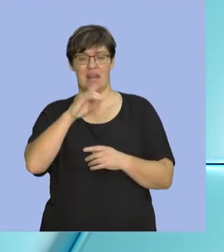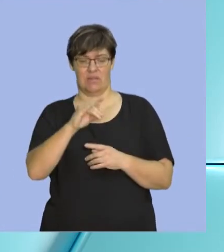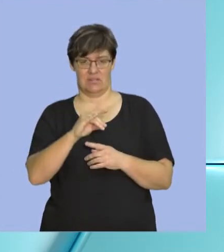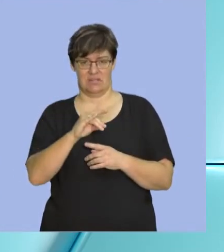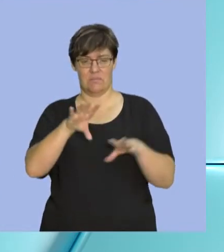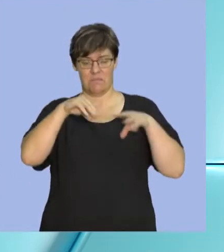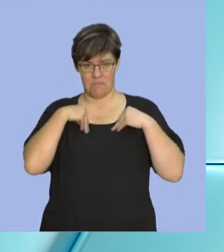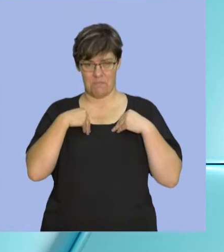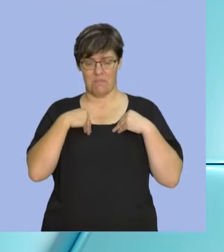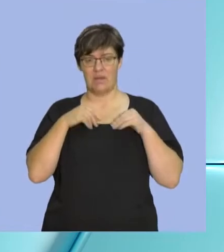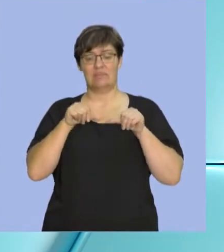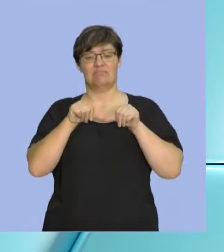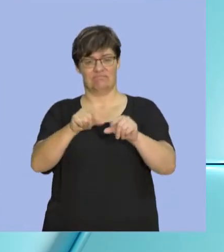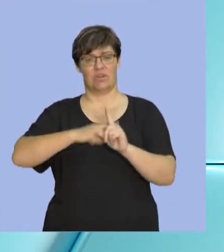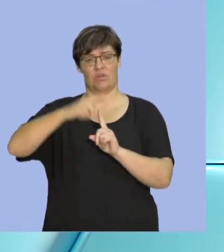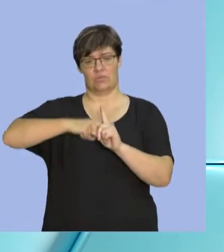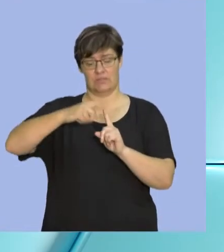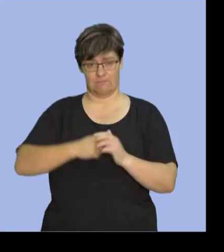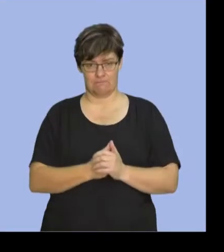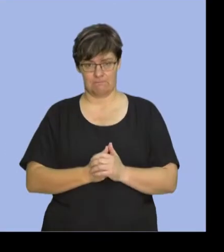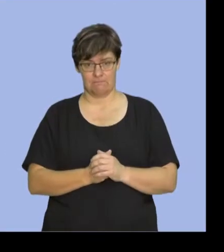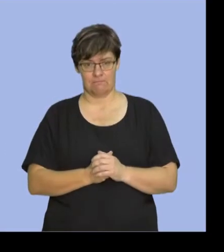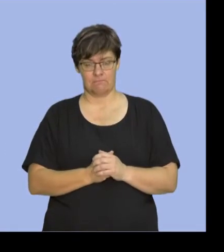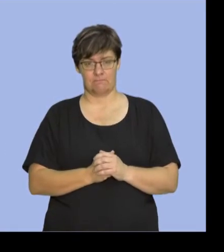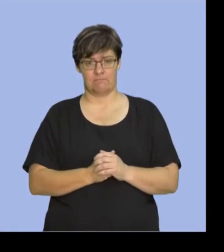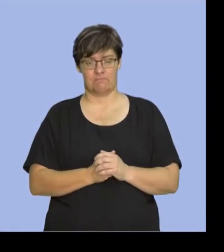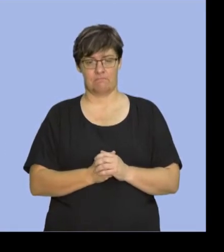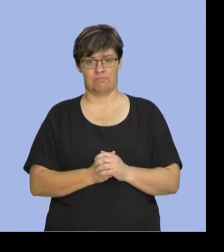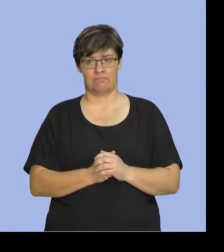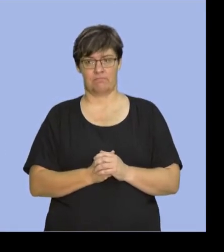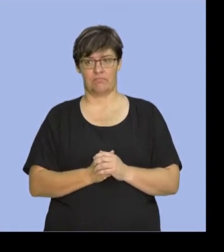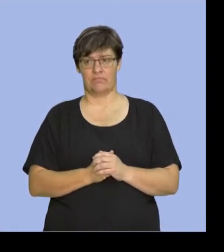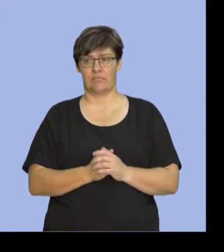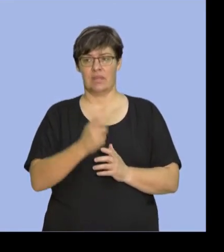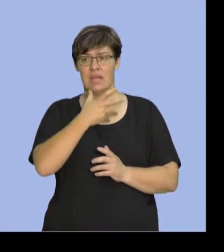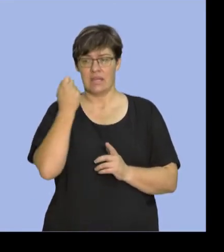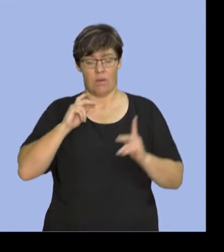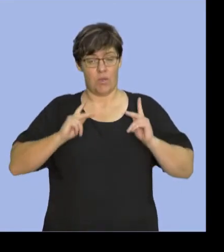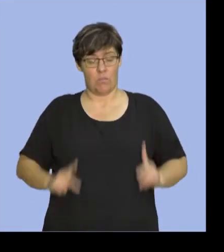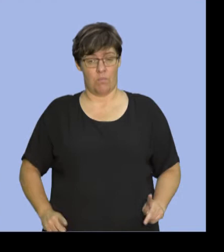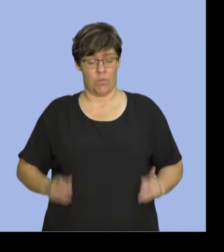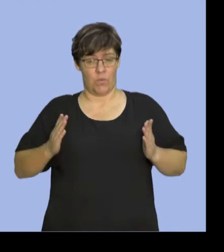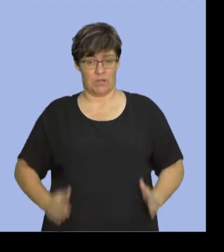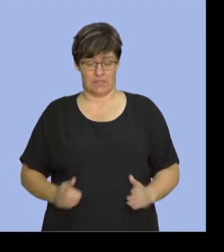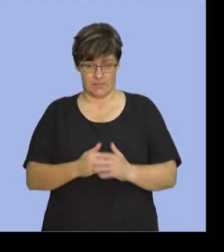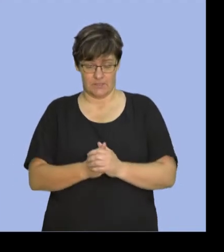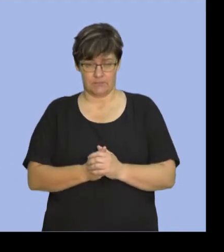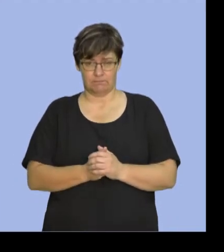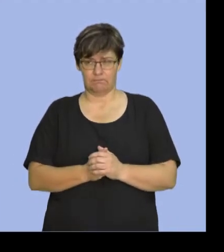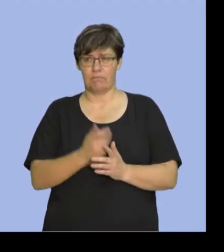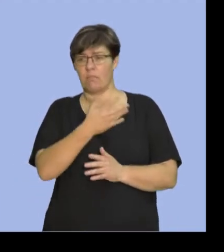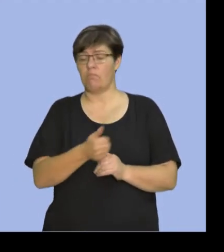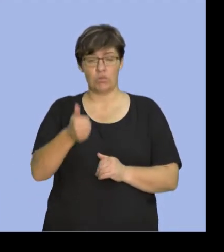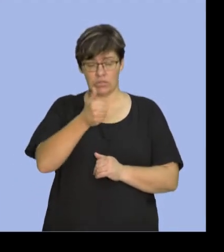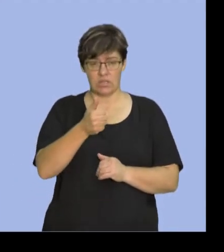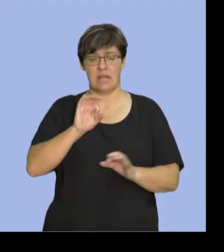to keep their temperatures constant. Right, so heat production in the human body. The main source of heat production is